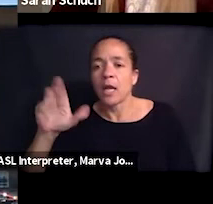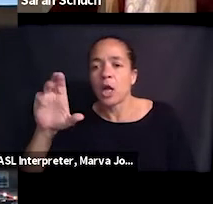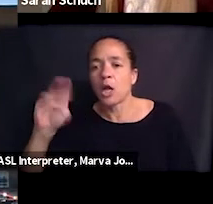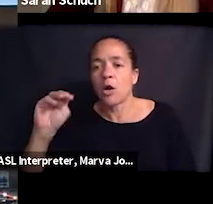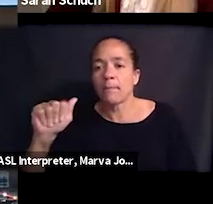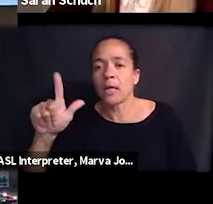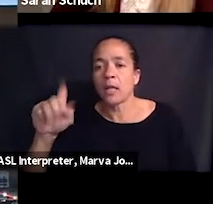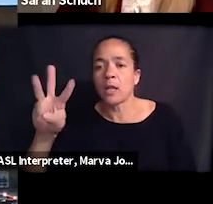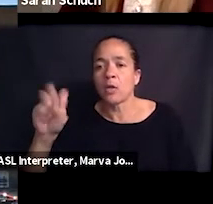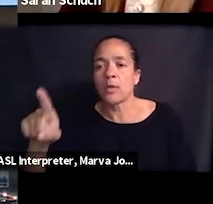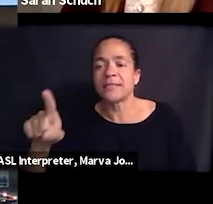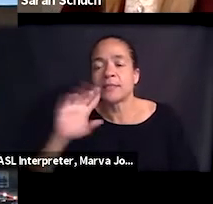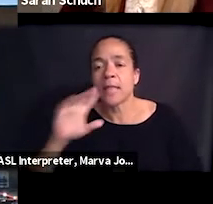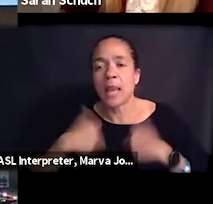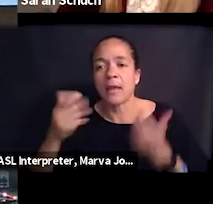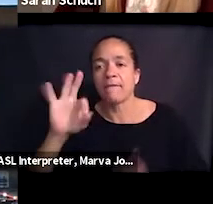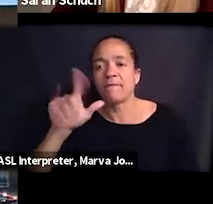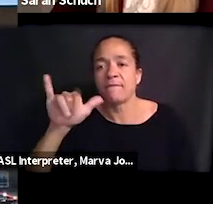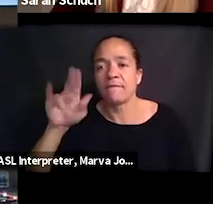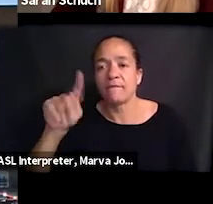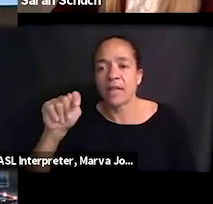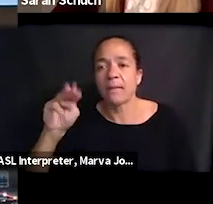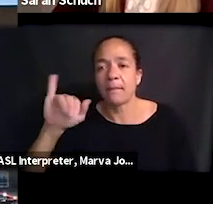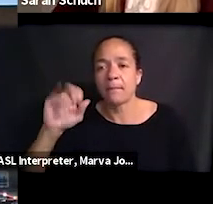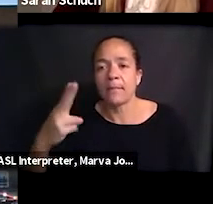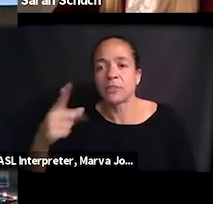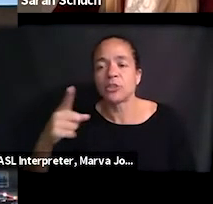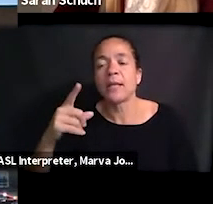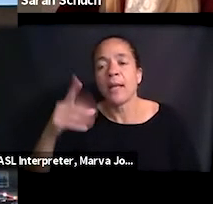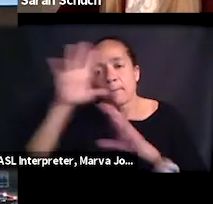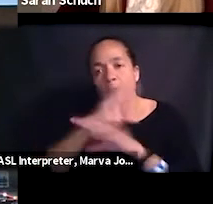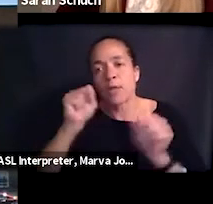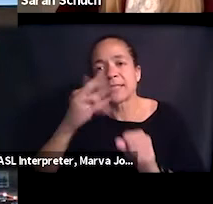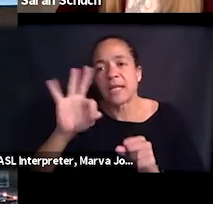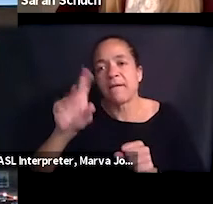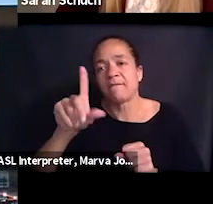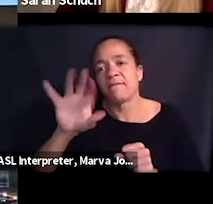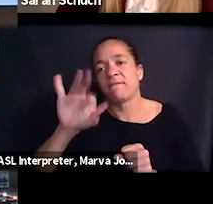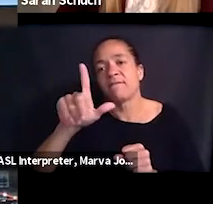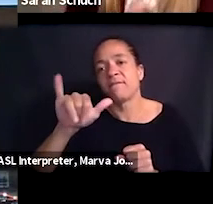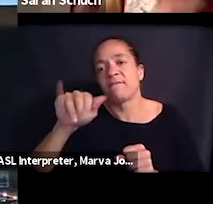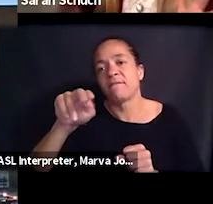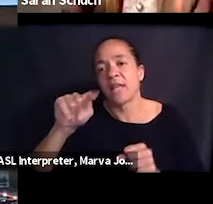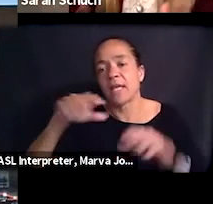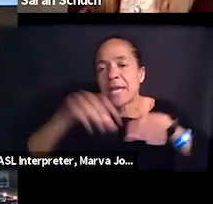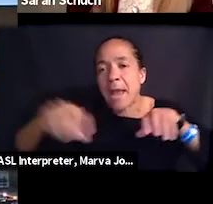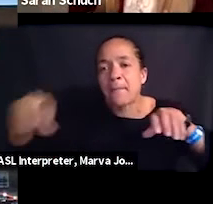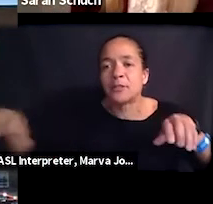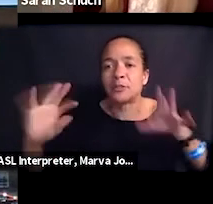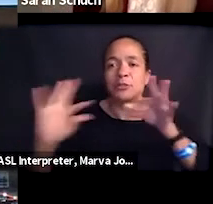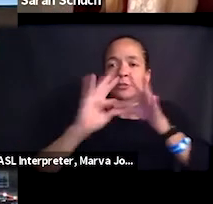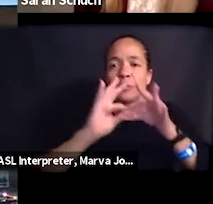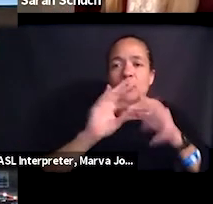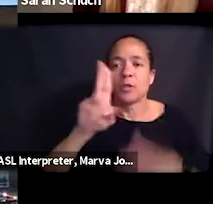president of Flint Neighborhoods United. So I'm very excited that she can join us here today. We have a lot of